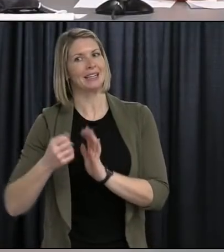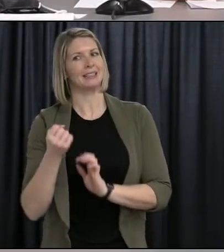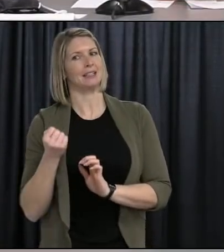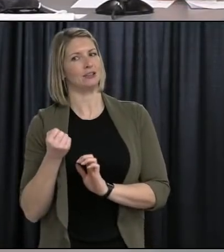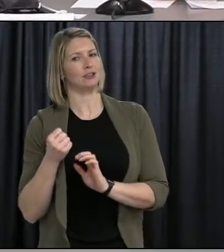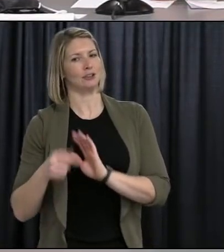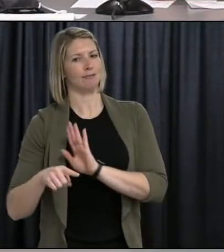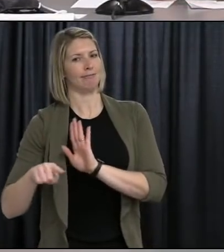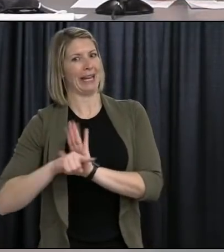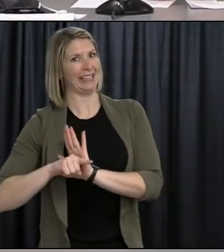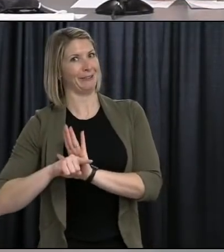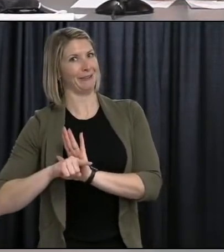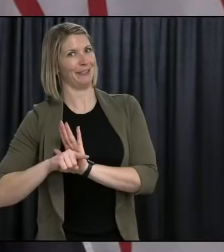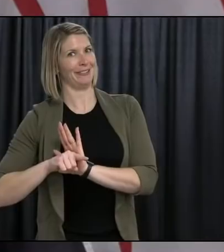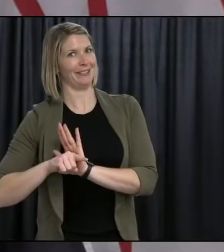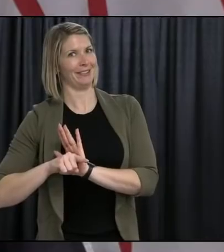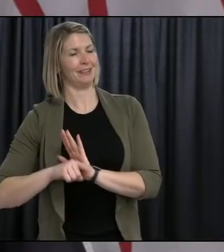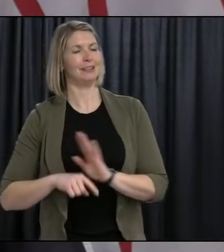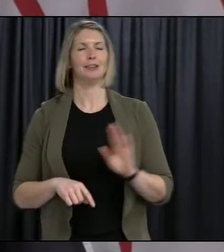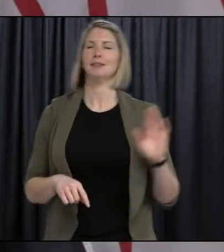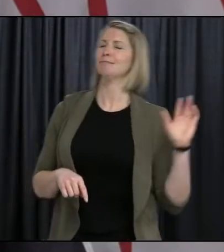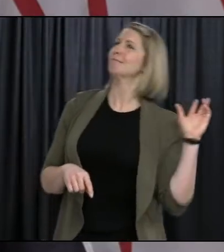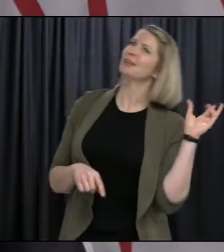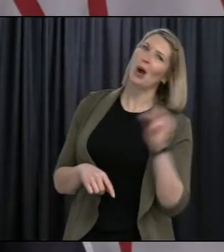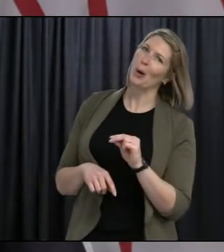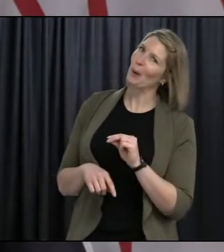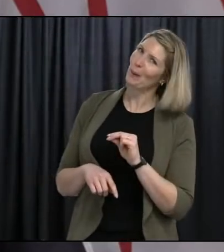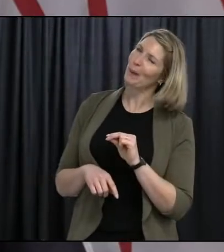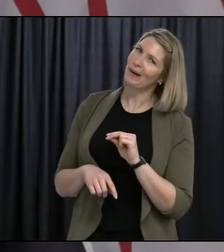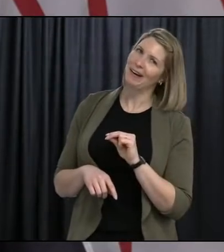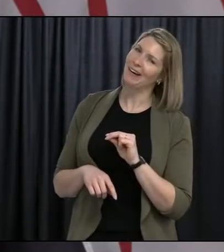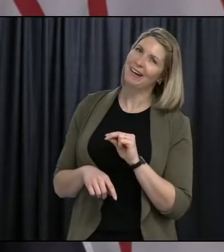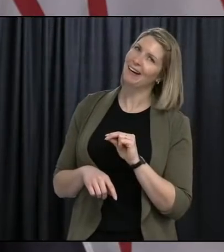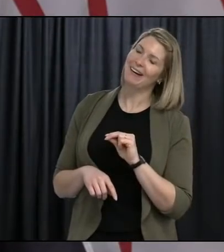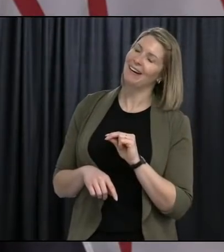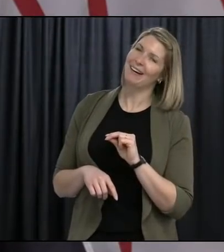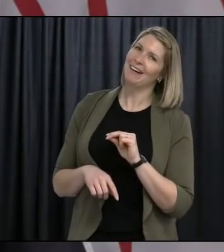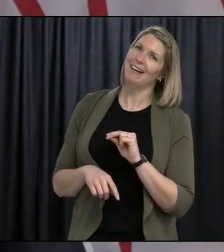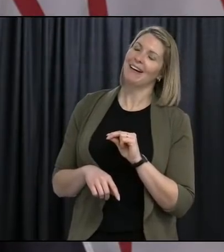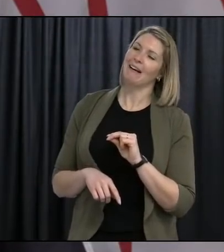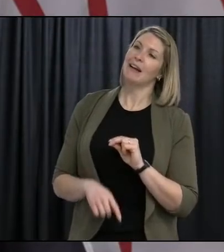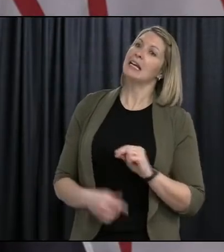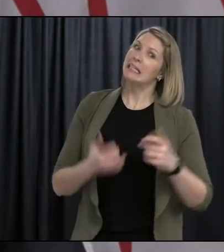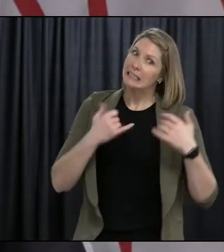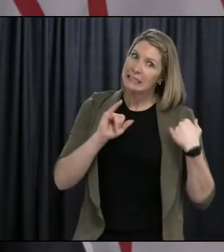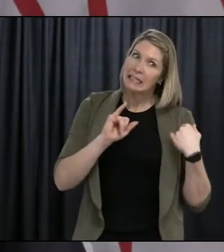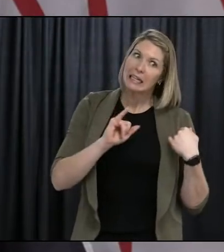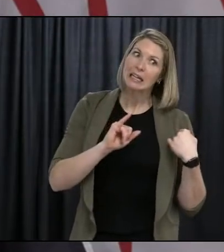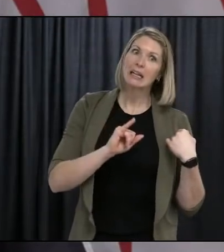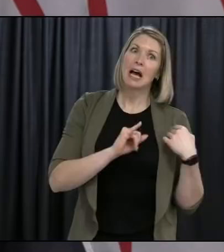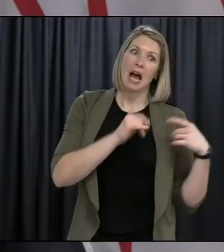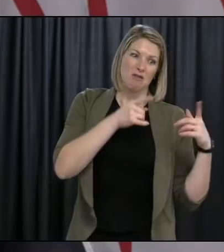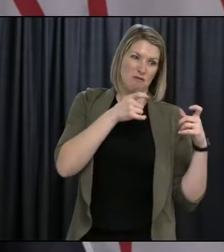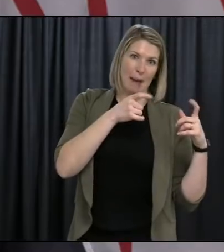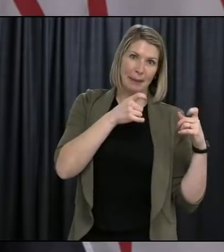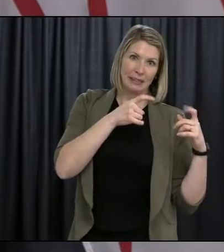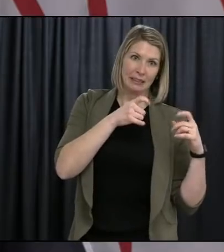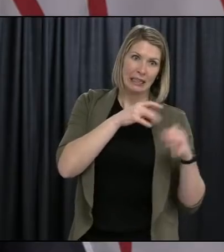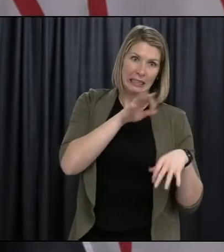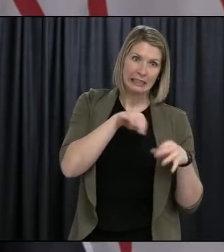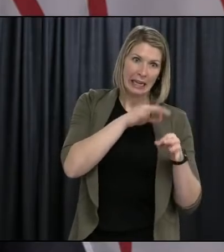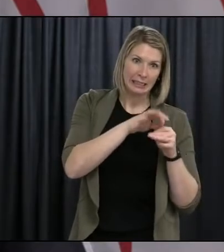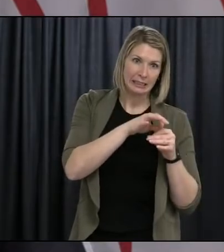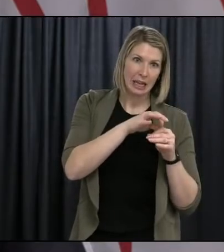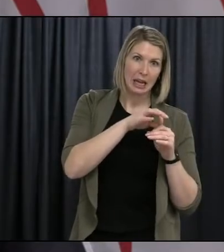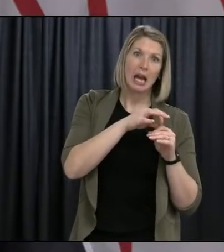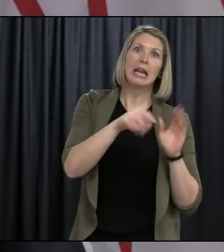As I said, there is still a false negative rate. So there is still that chance that somebody who tested negative on the rapid test would